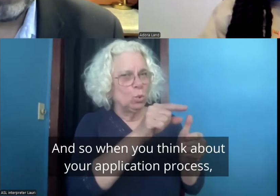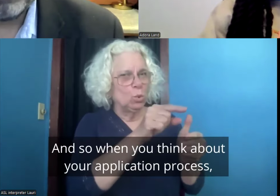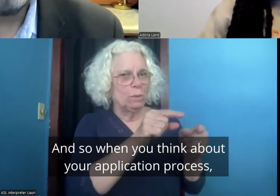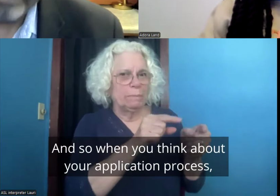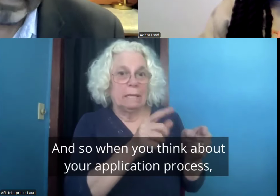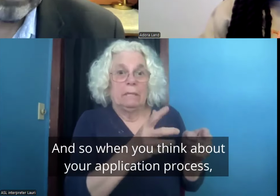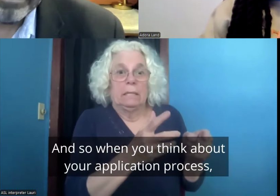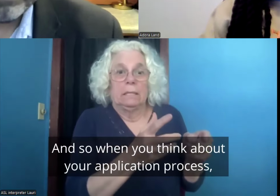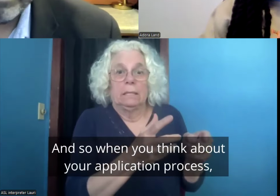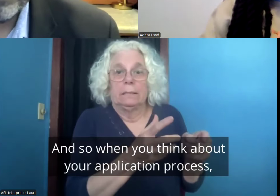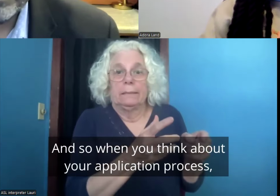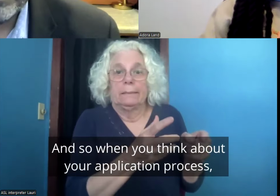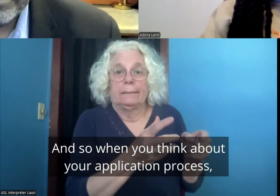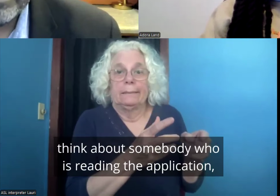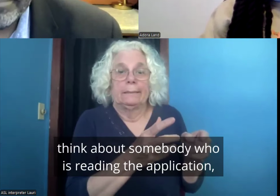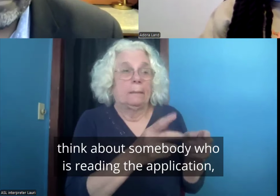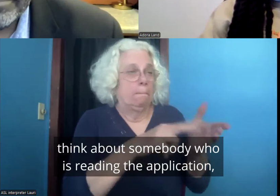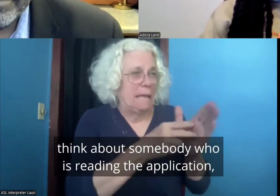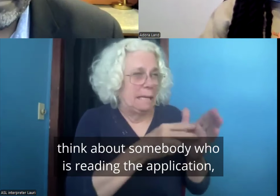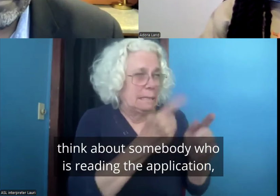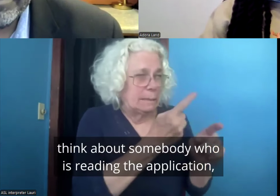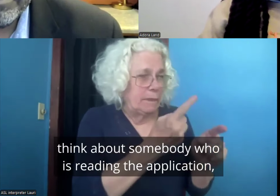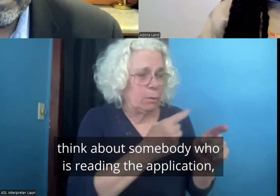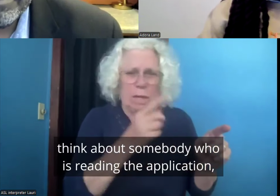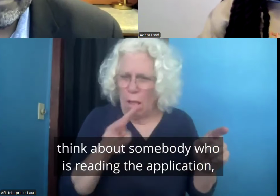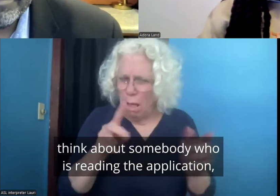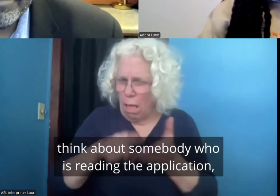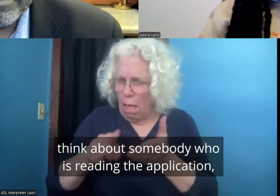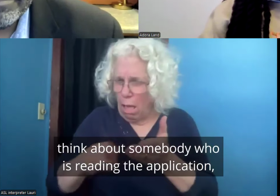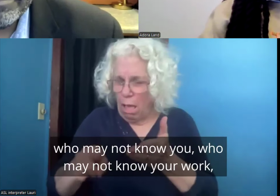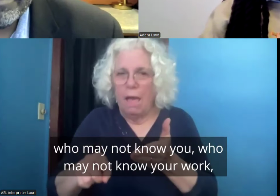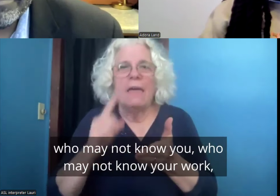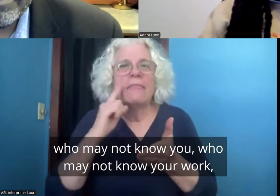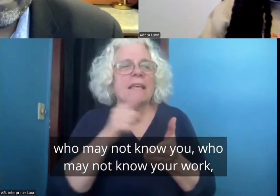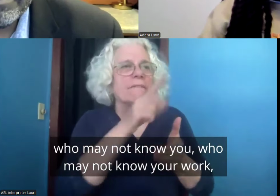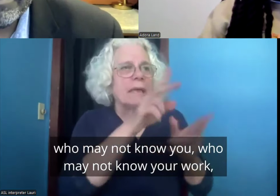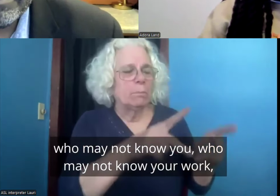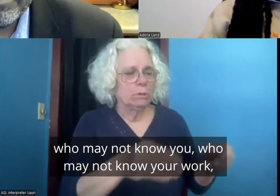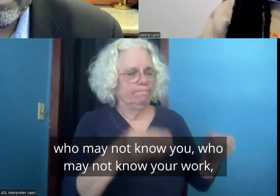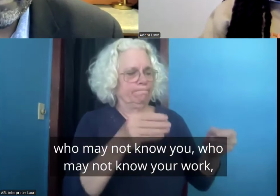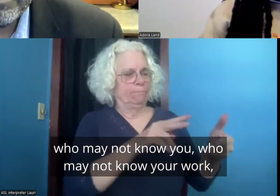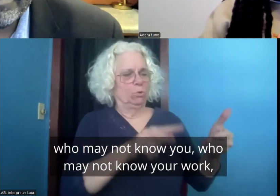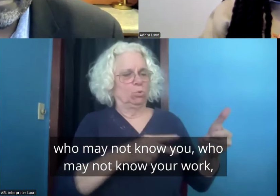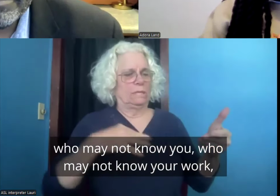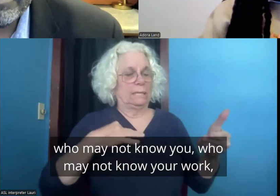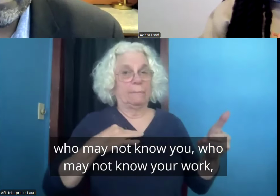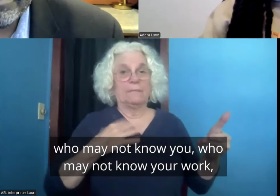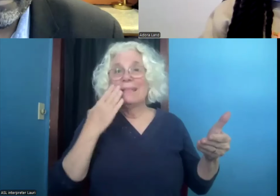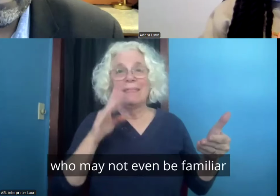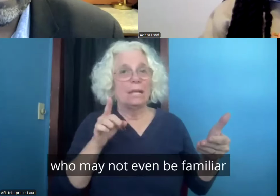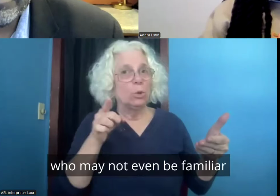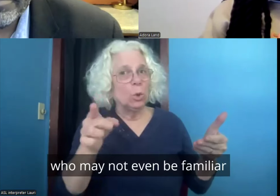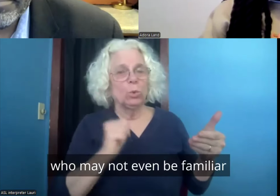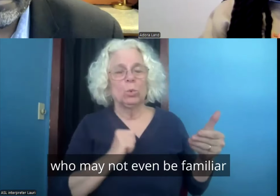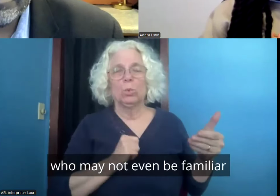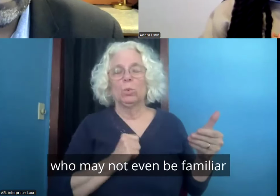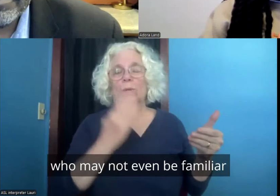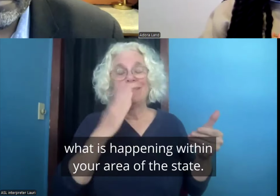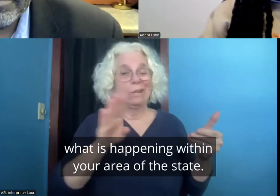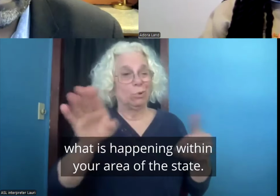when you think about your application process, think about somebody who is reading the application who may not know you, who may not know your work, who may not